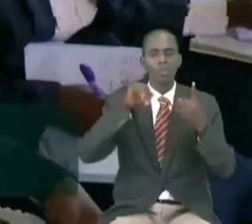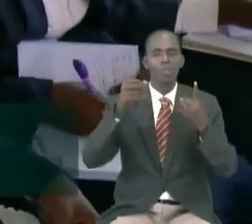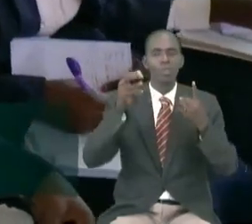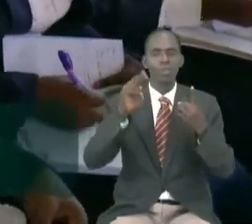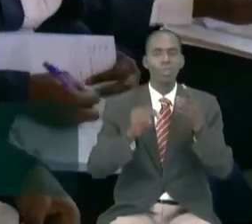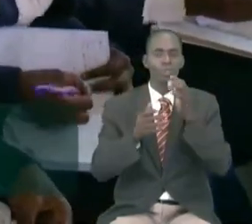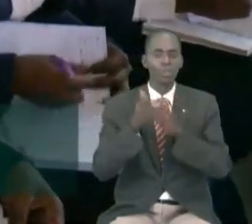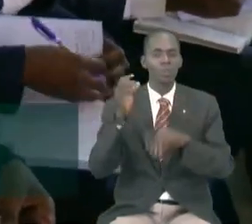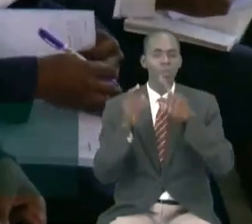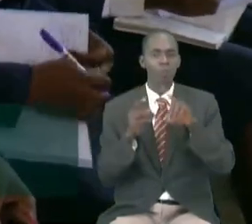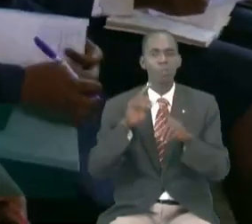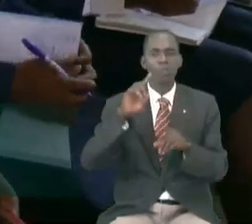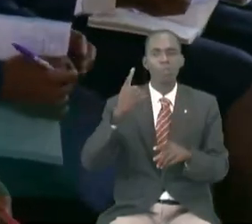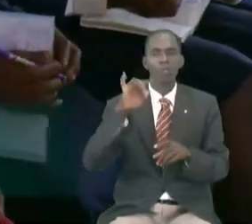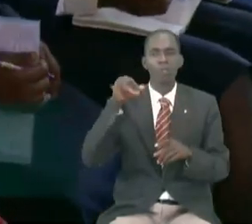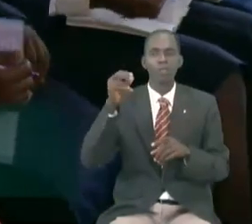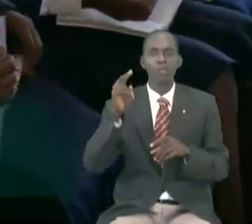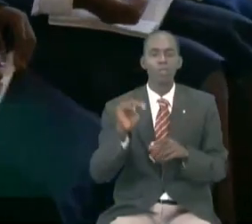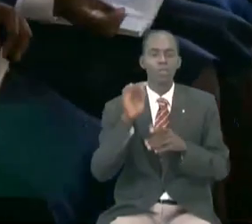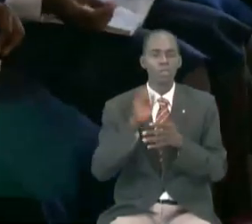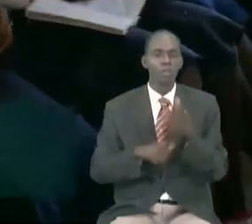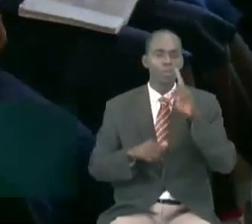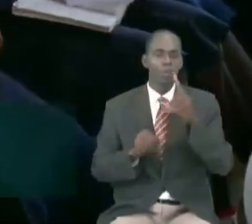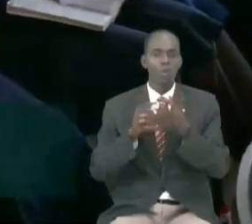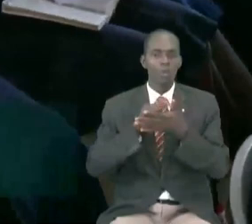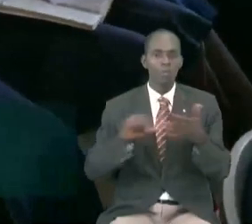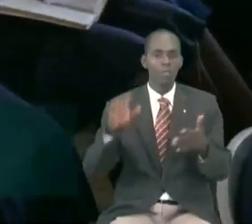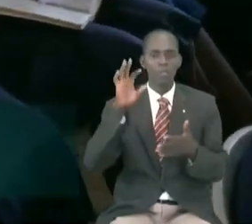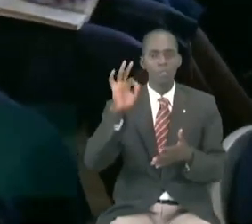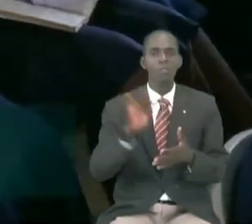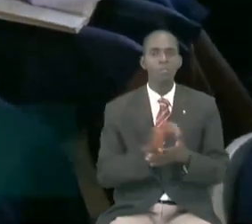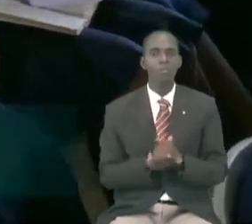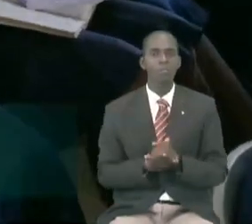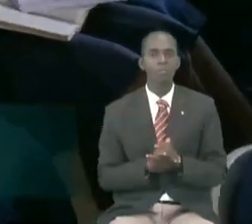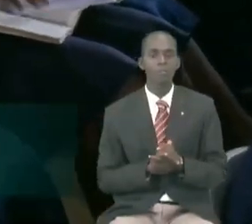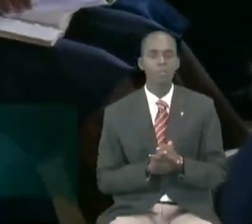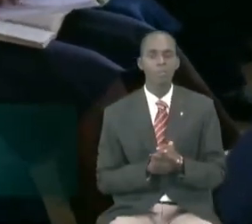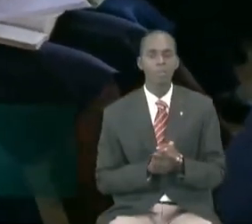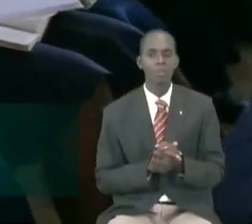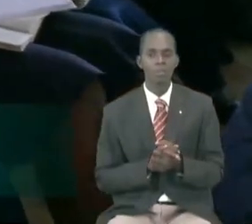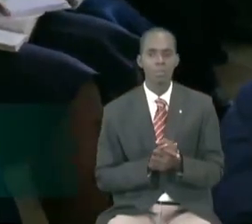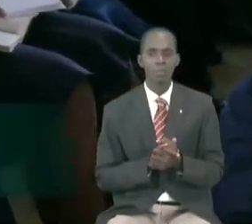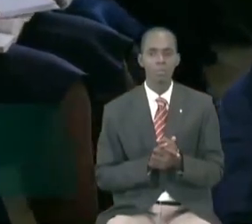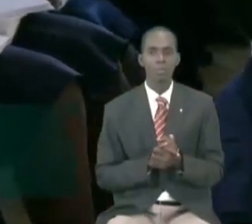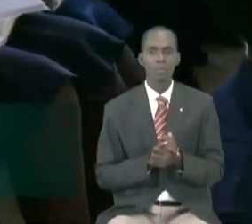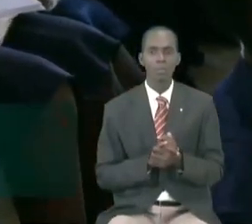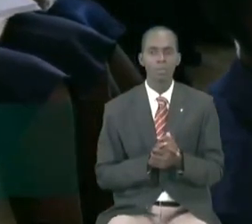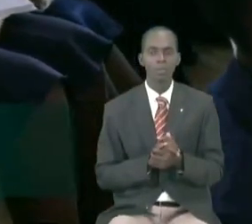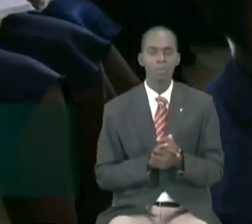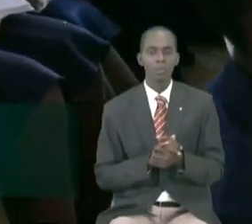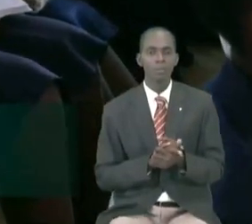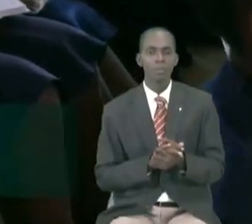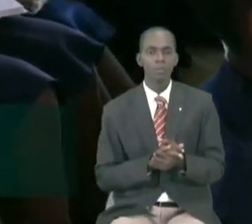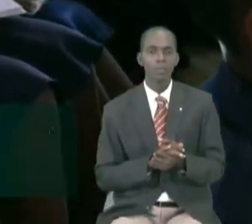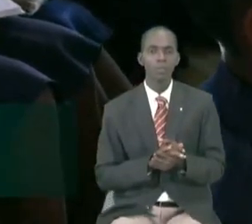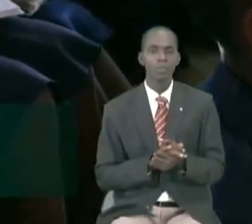9. If we confess our sins, not if we excuse our sins,